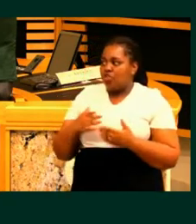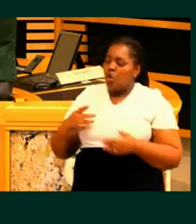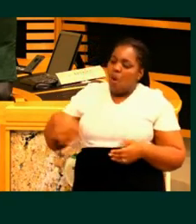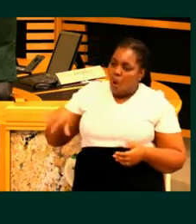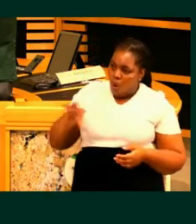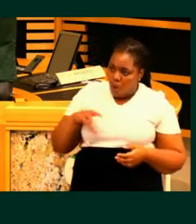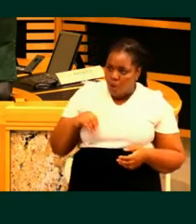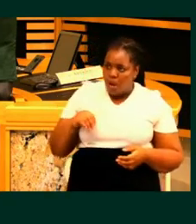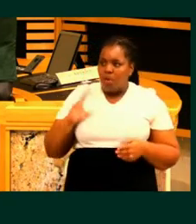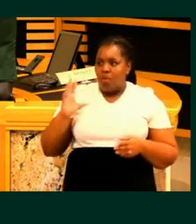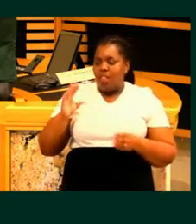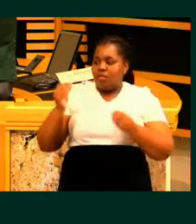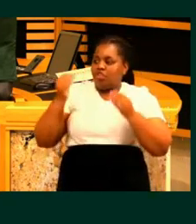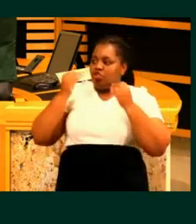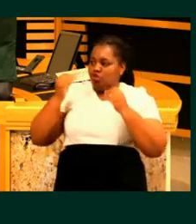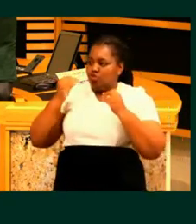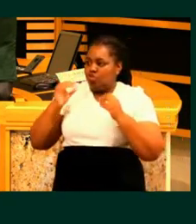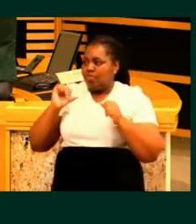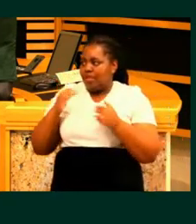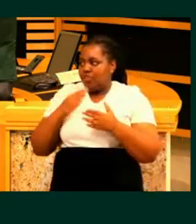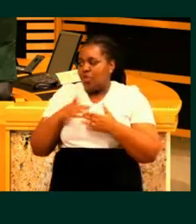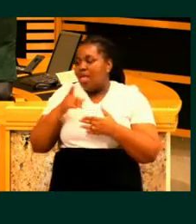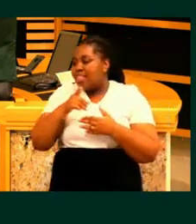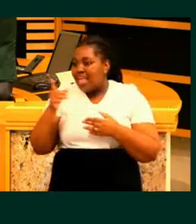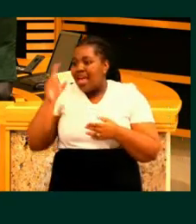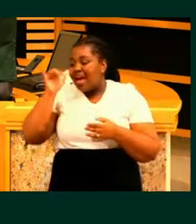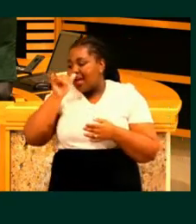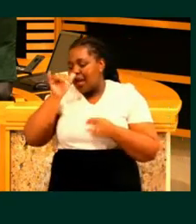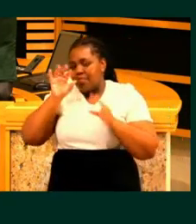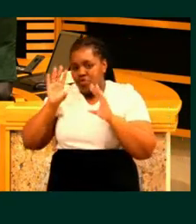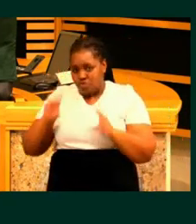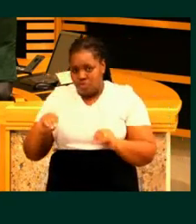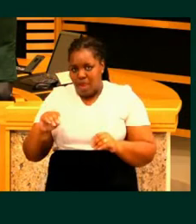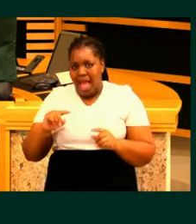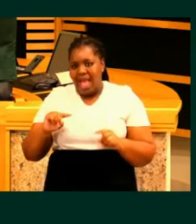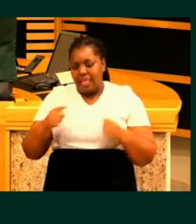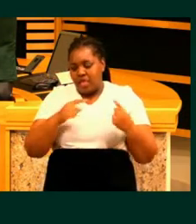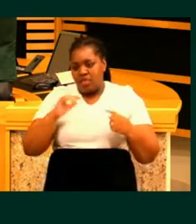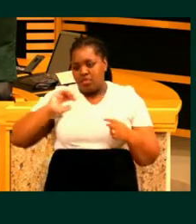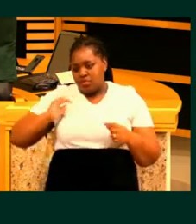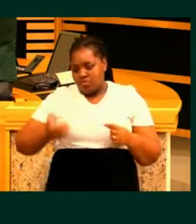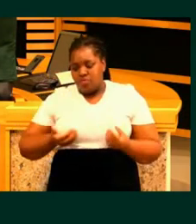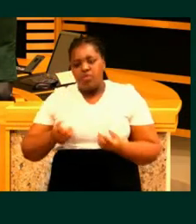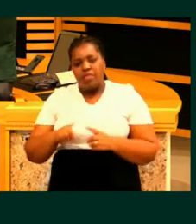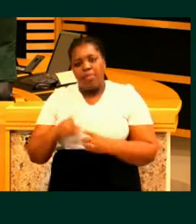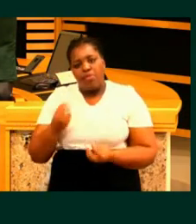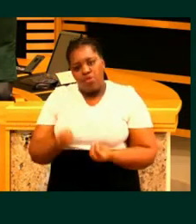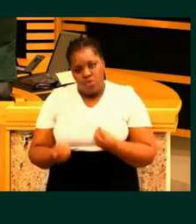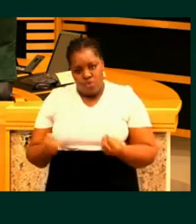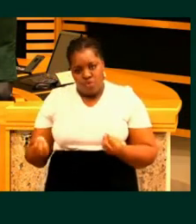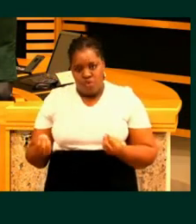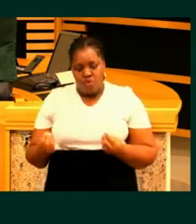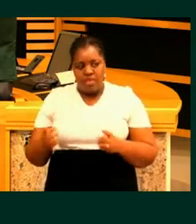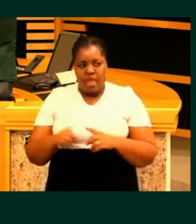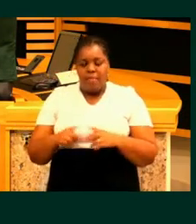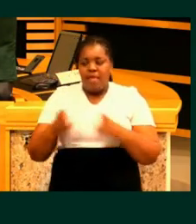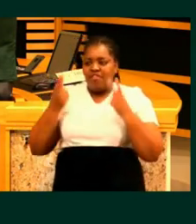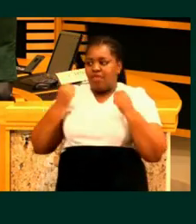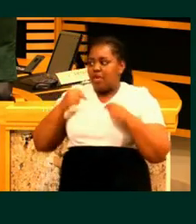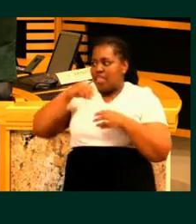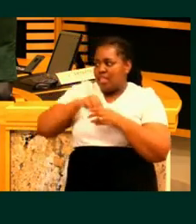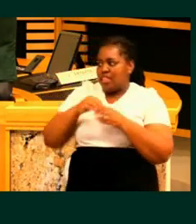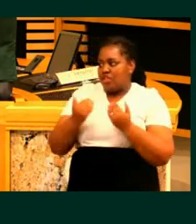remain dedicated to eration this H crime particularly against children women who are often perceived as vulnerable within